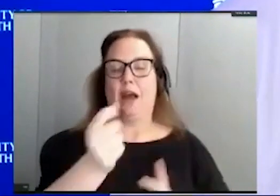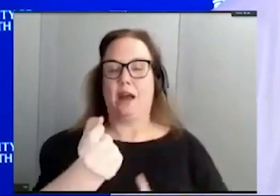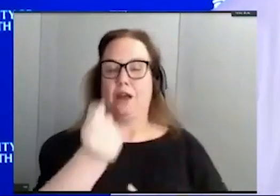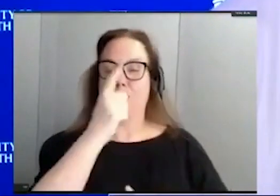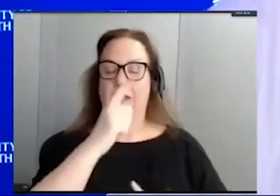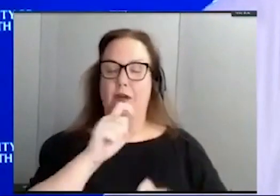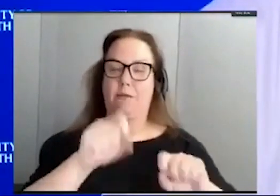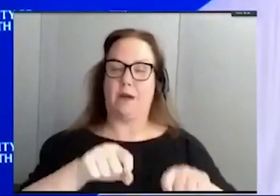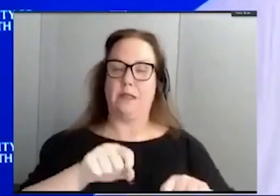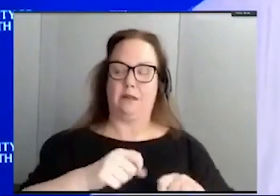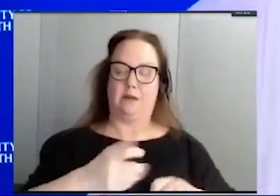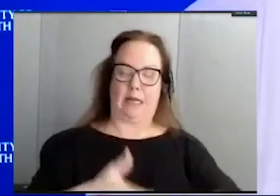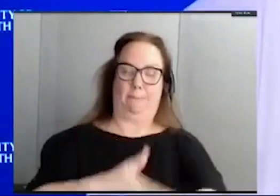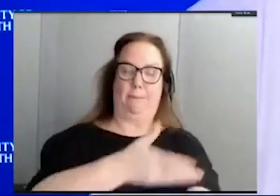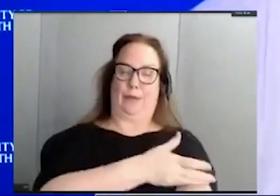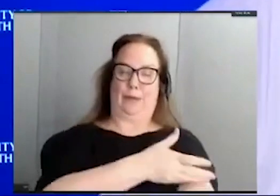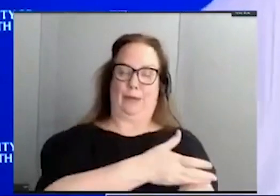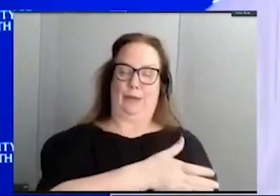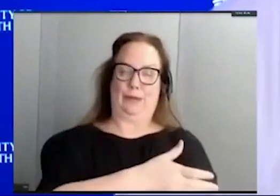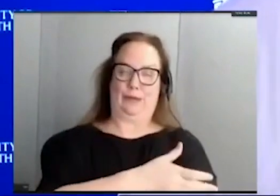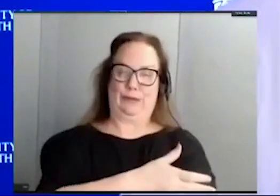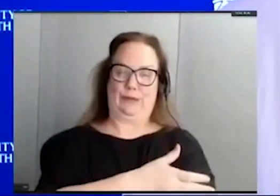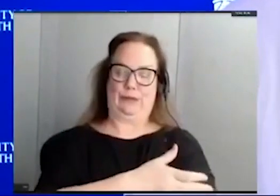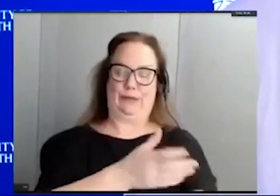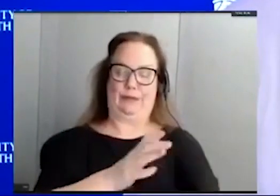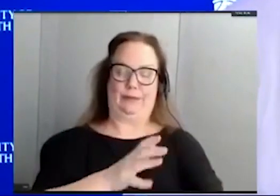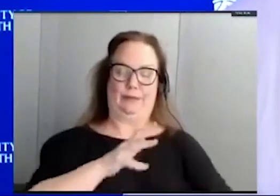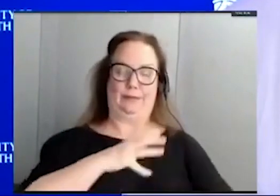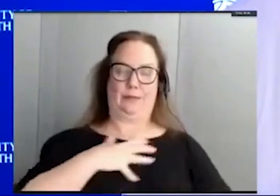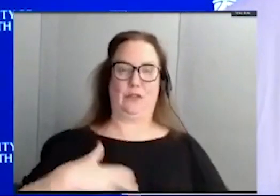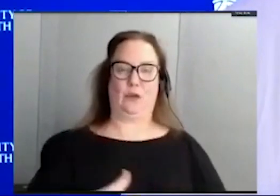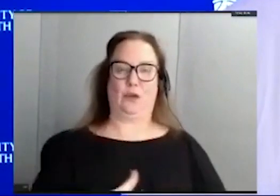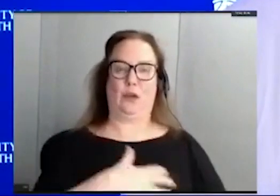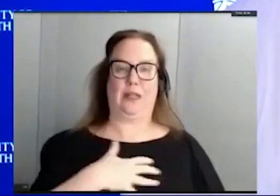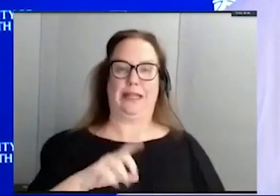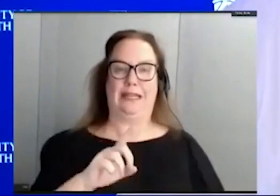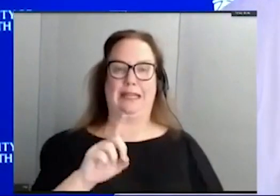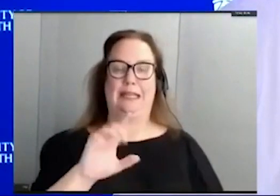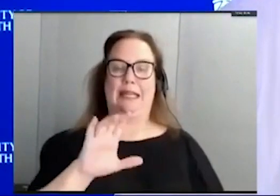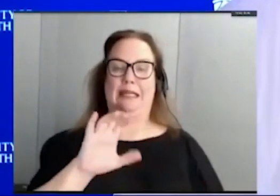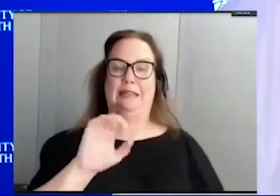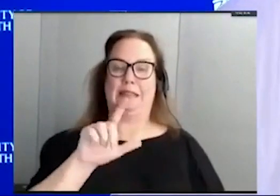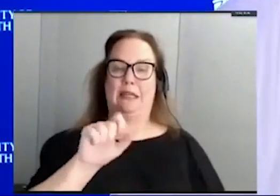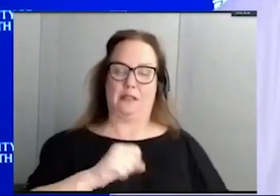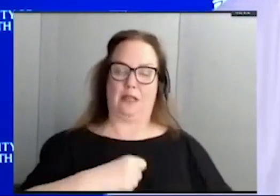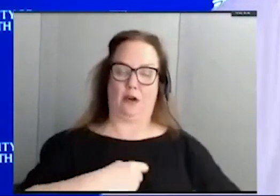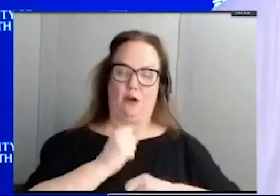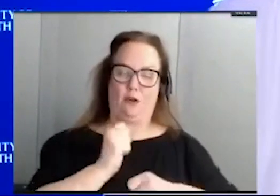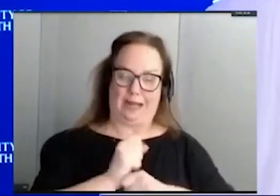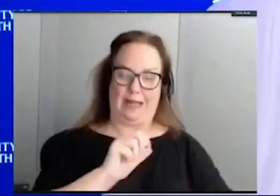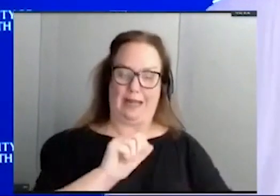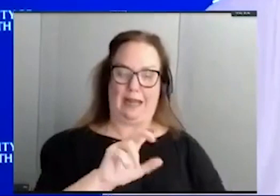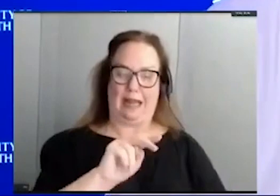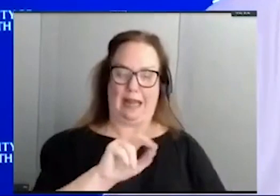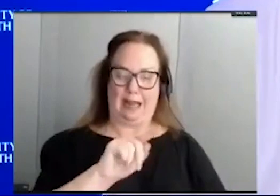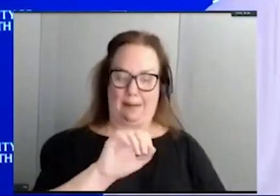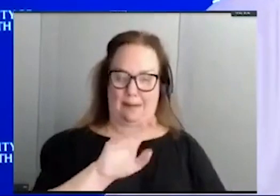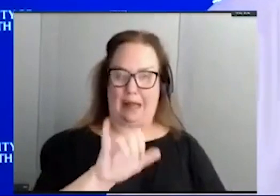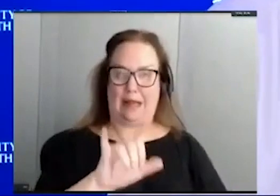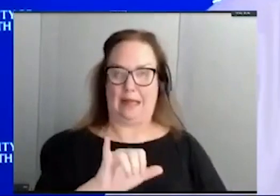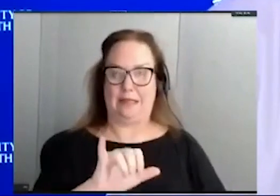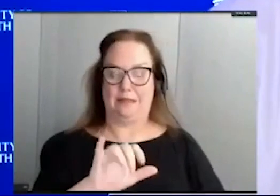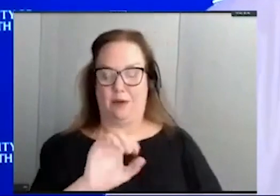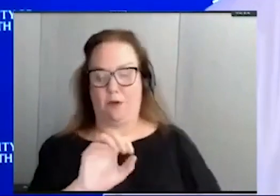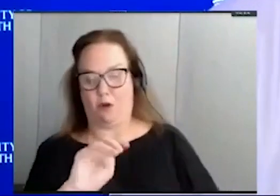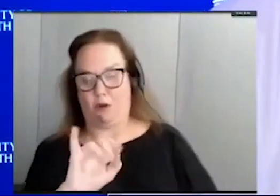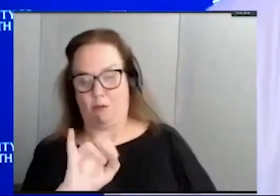improved any circulating B cells that are creating antibodies to Omicron based on previous vaccination. Were